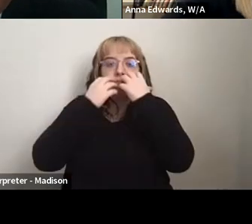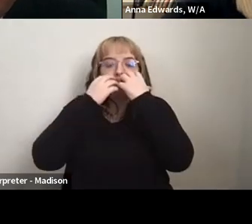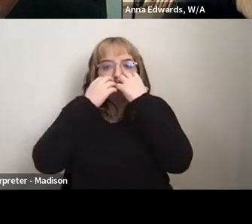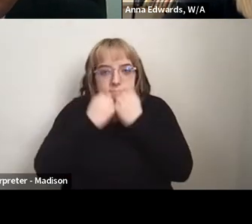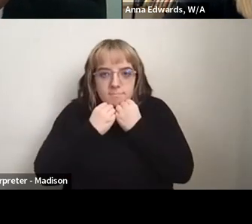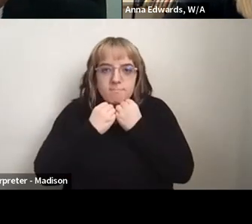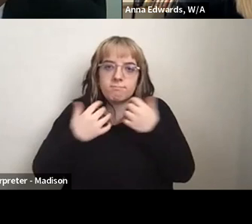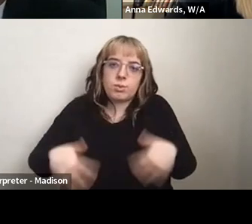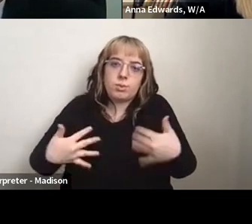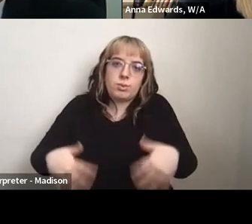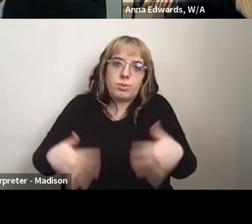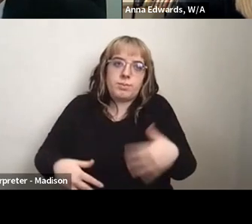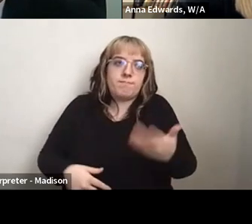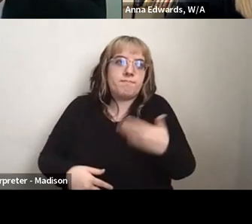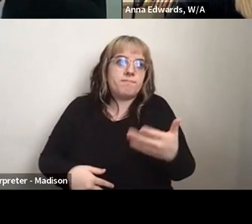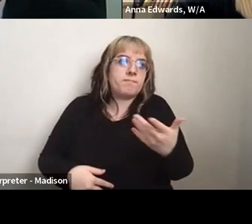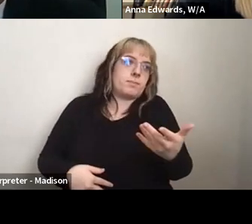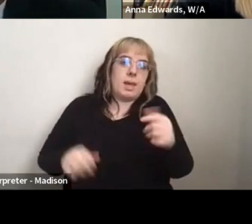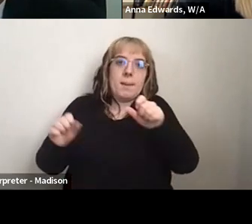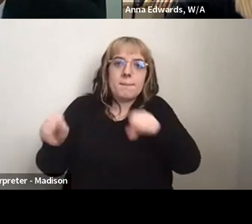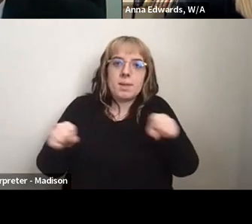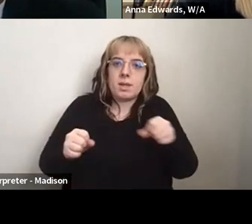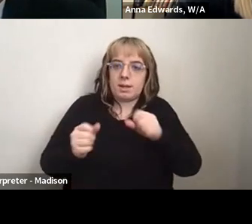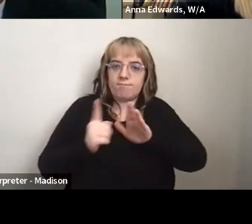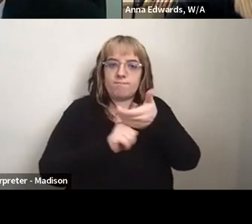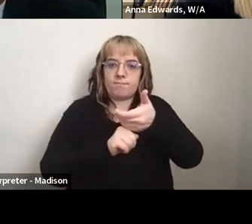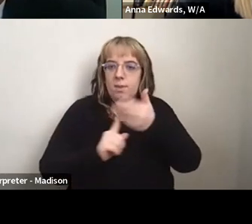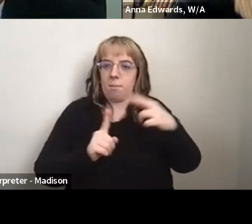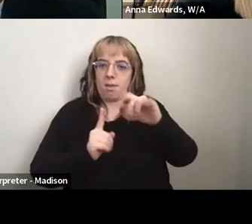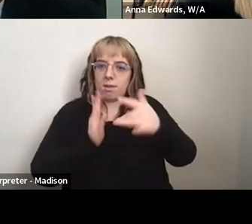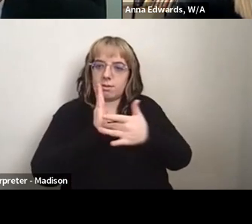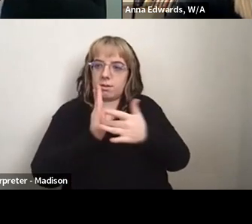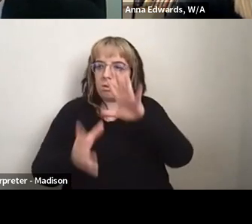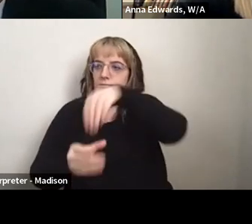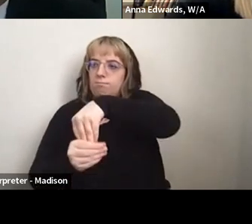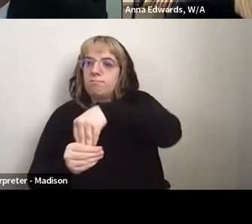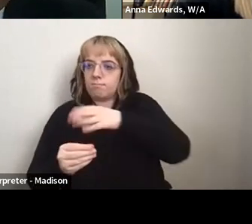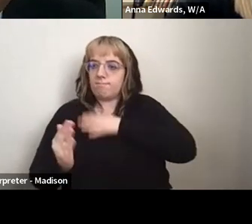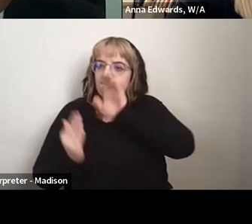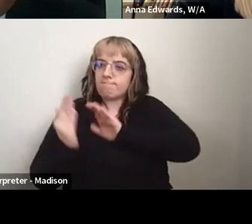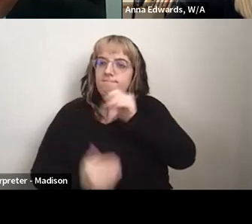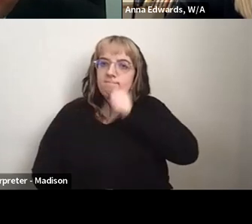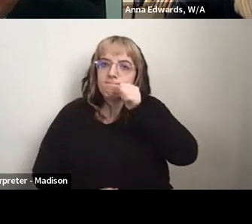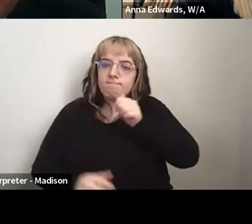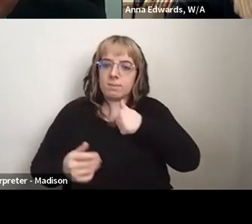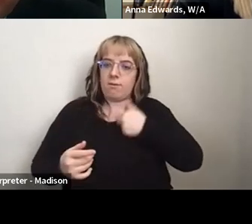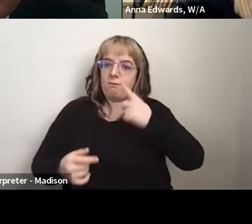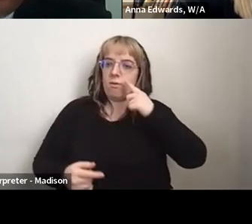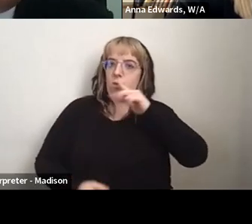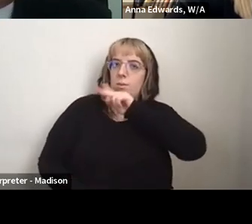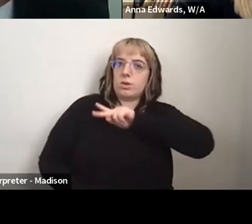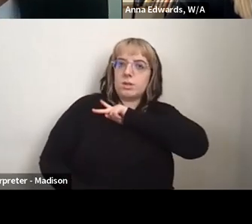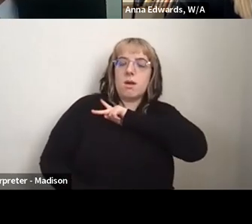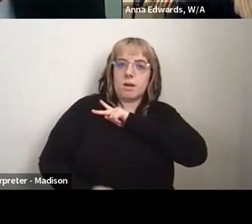the ability to leverage that technology and provide opportunities for personalized learning, because we had